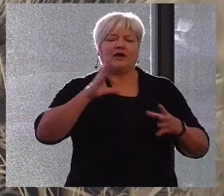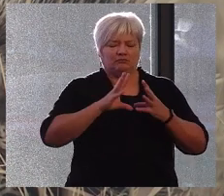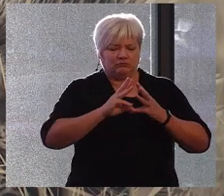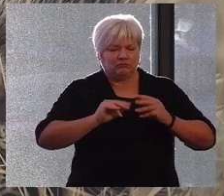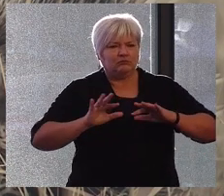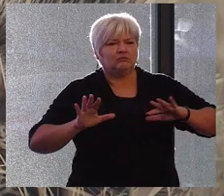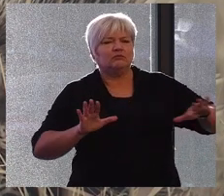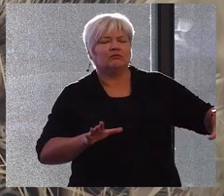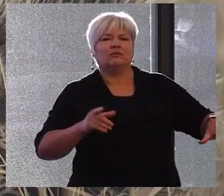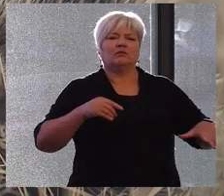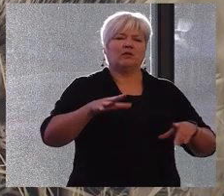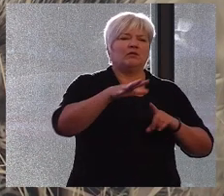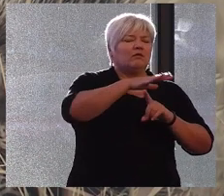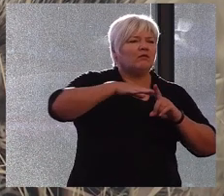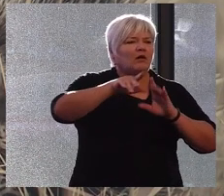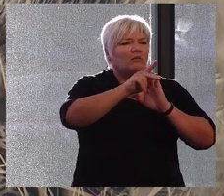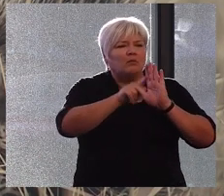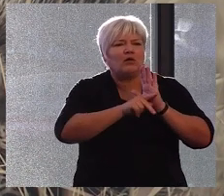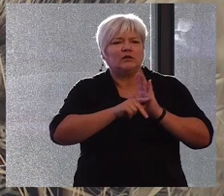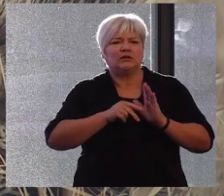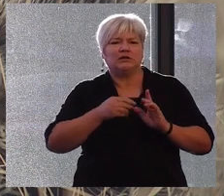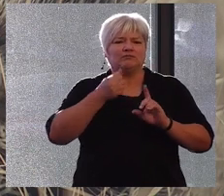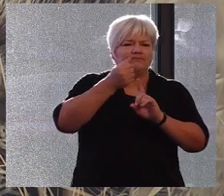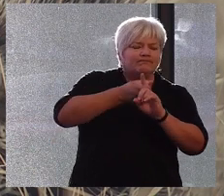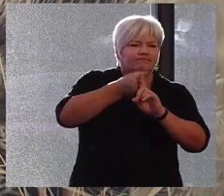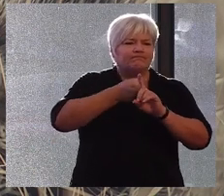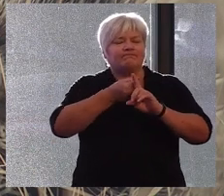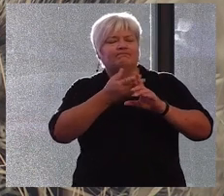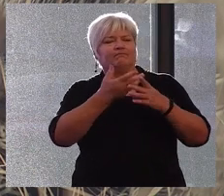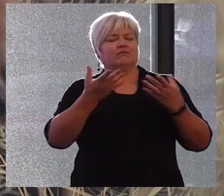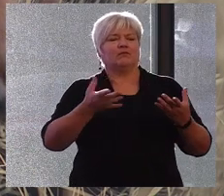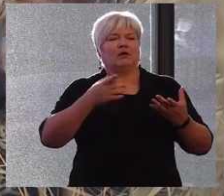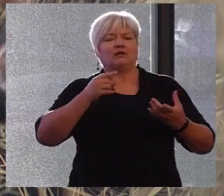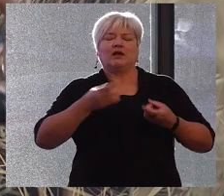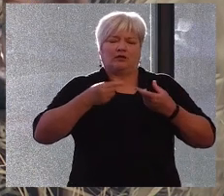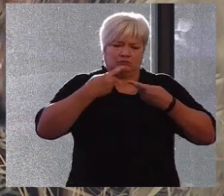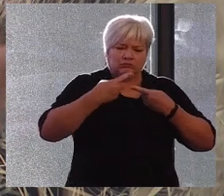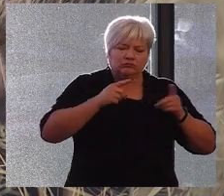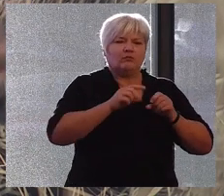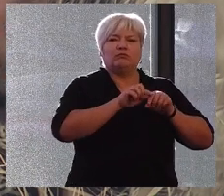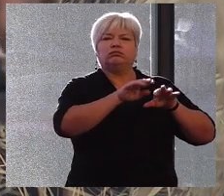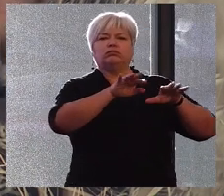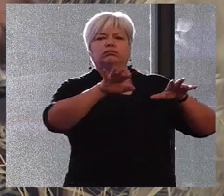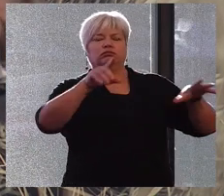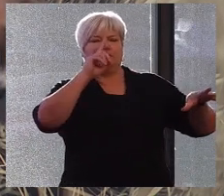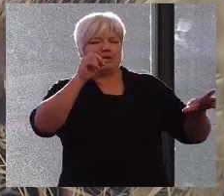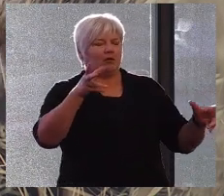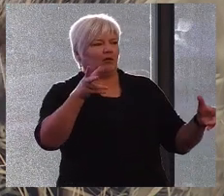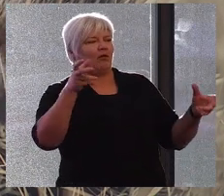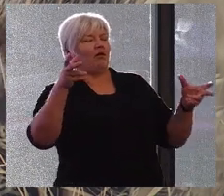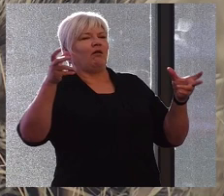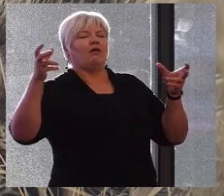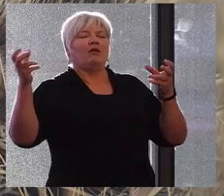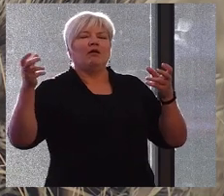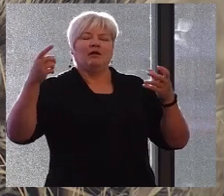in terms of the environment policy champions and advocates, because it always takes a few people to start the movement